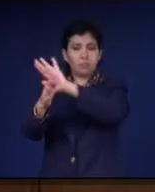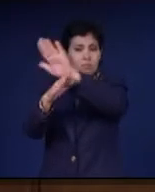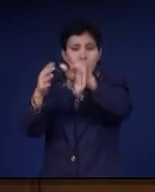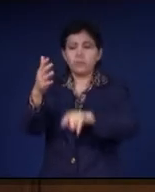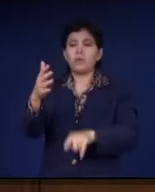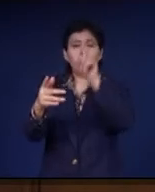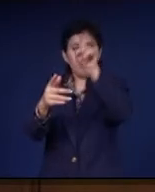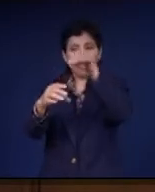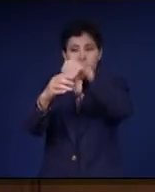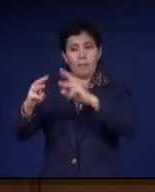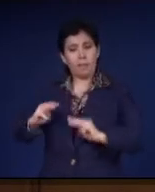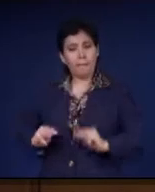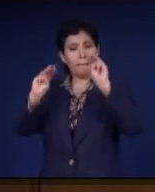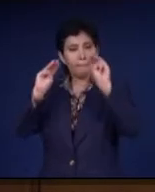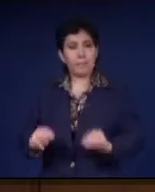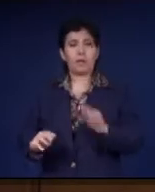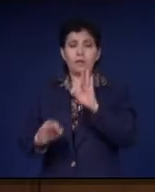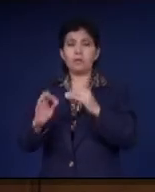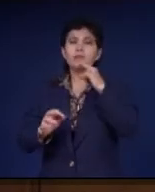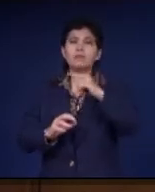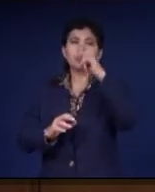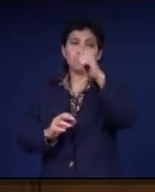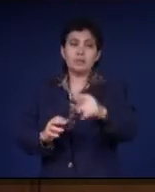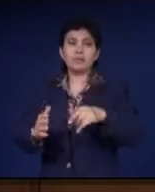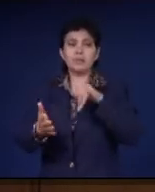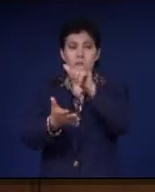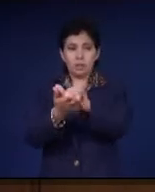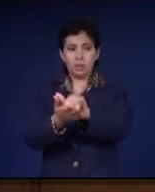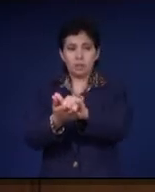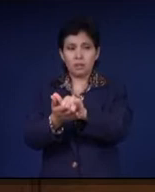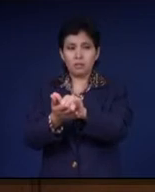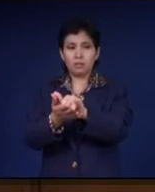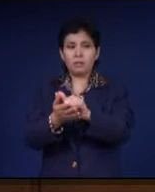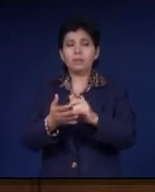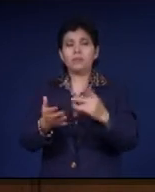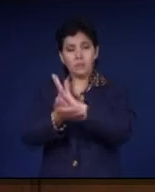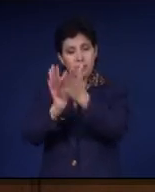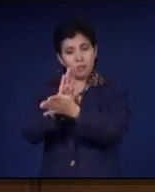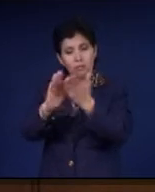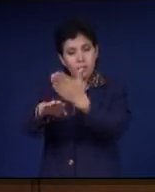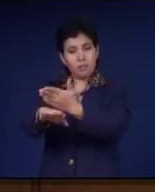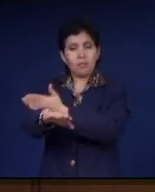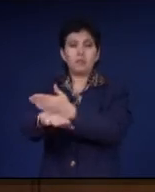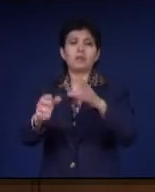why you have that need, so that you do all these things and you become comfortable and nice.